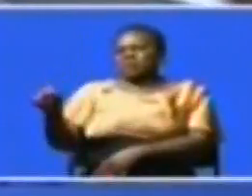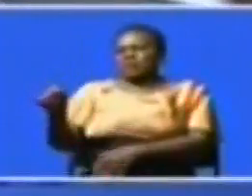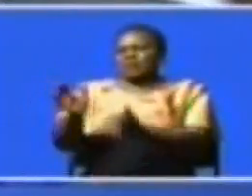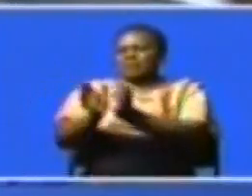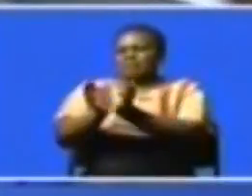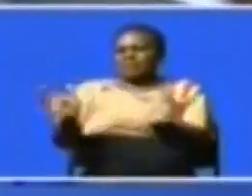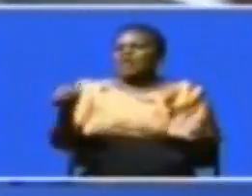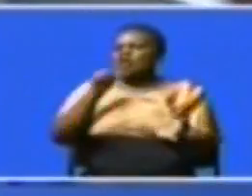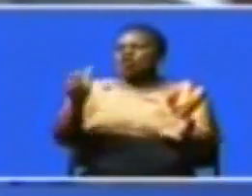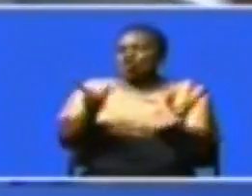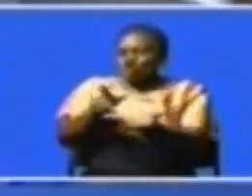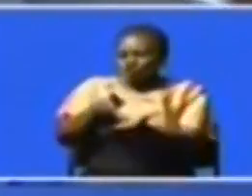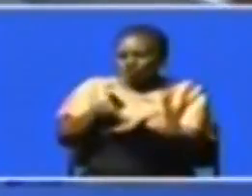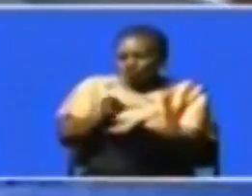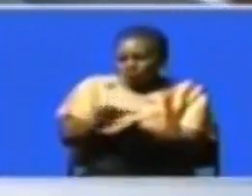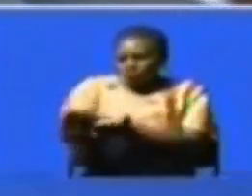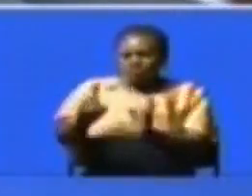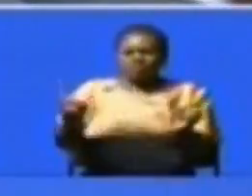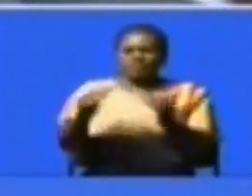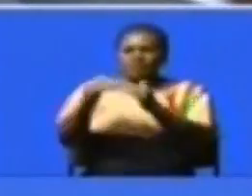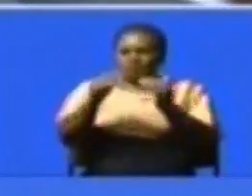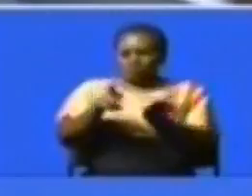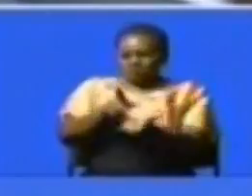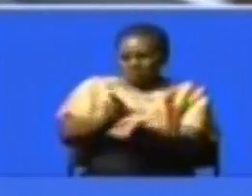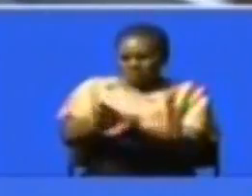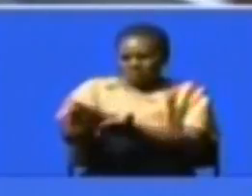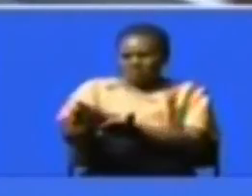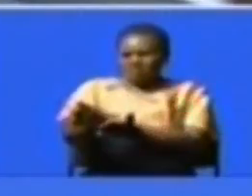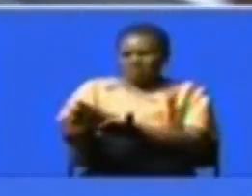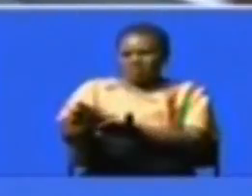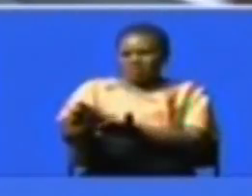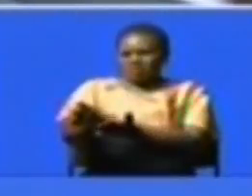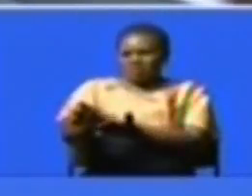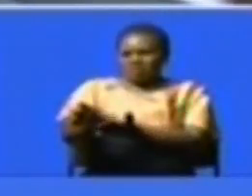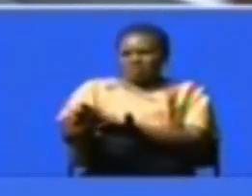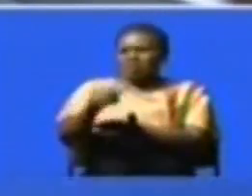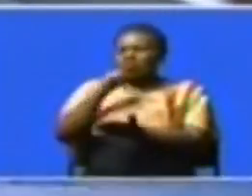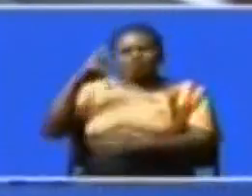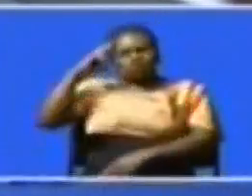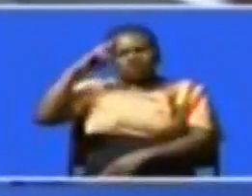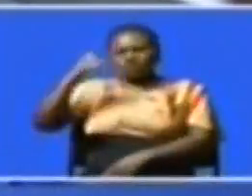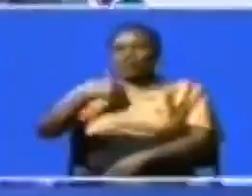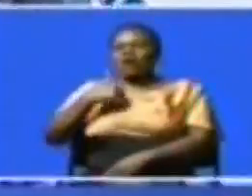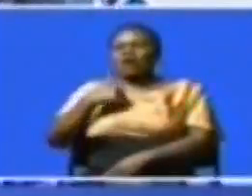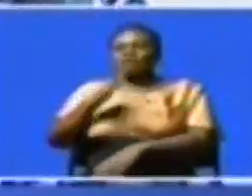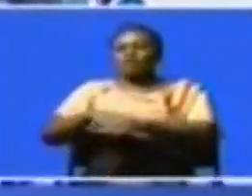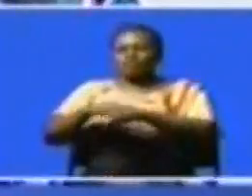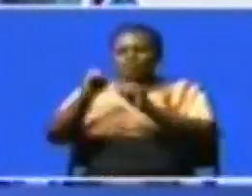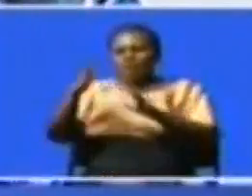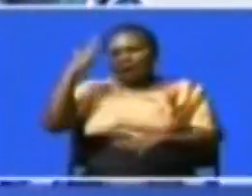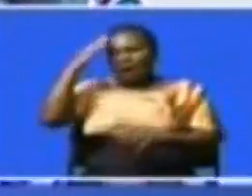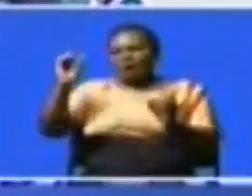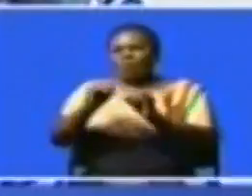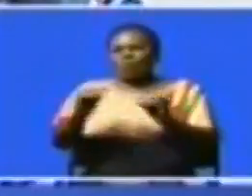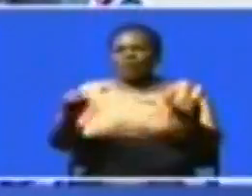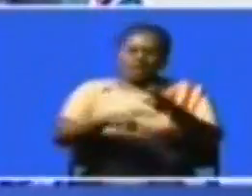Bail is not a fine, and therefore equating bail to a fine would be unjust. It's not reasonable and it's not fair. You don't know whether